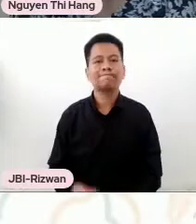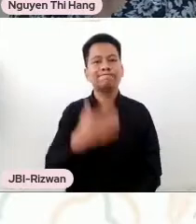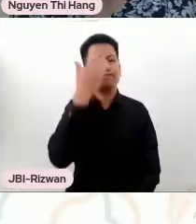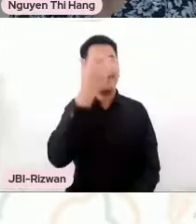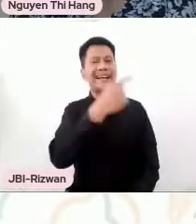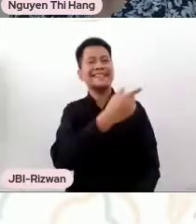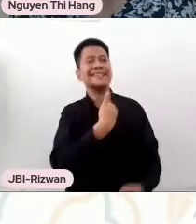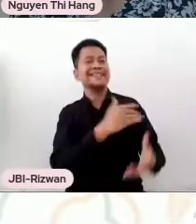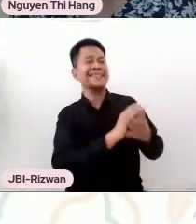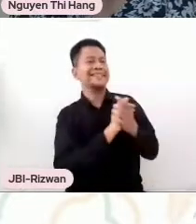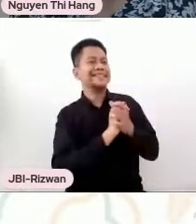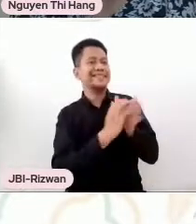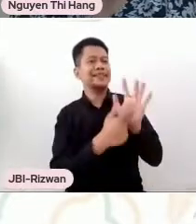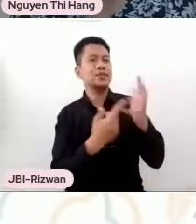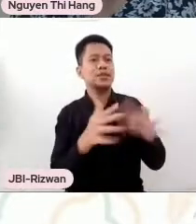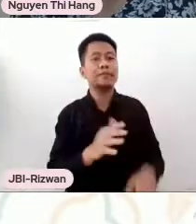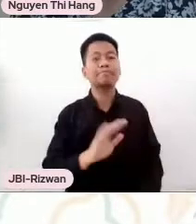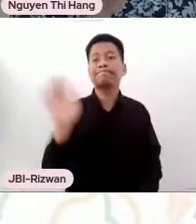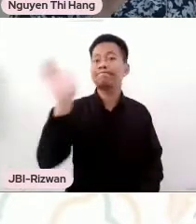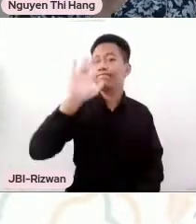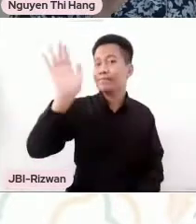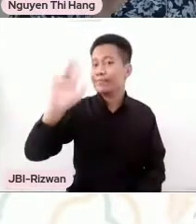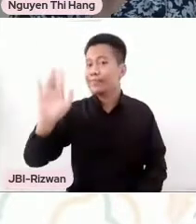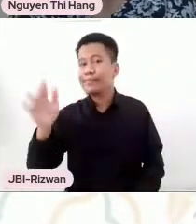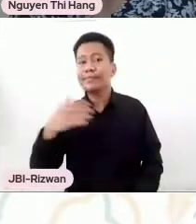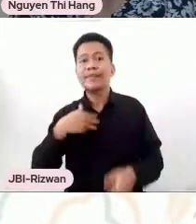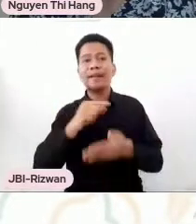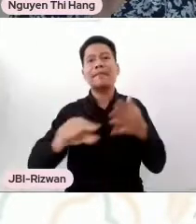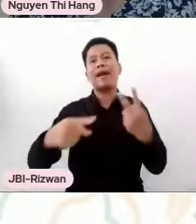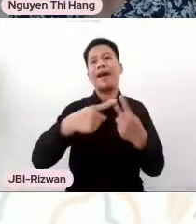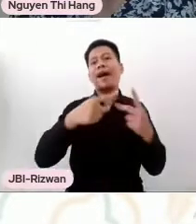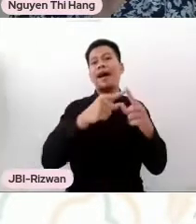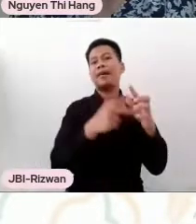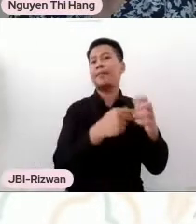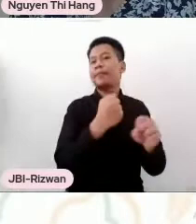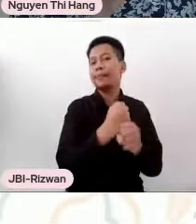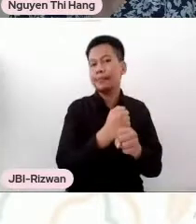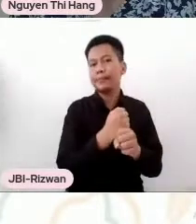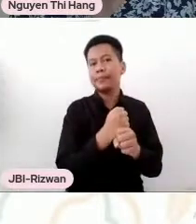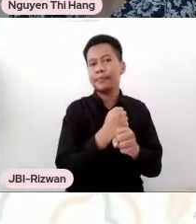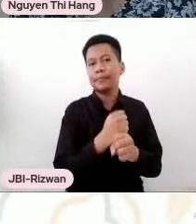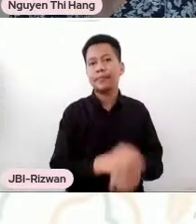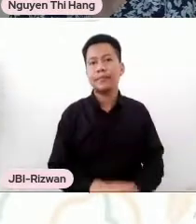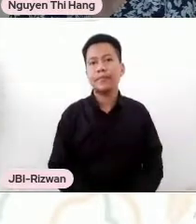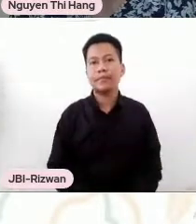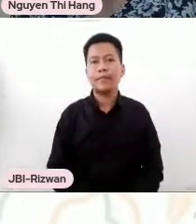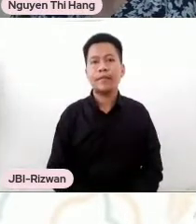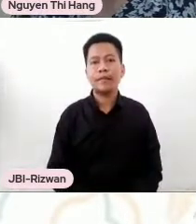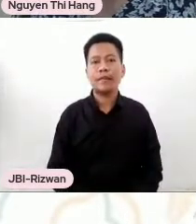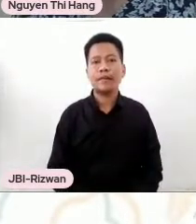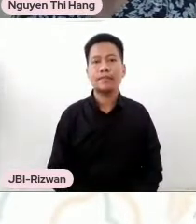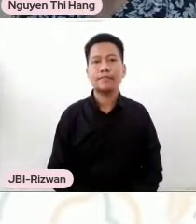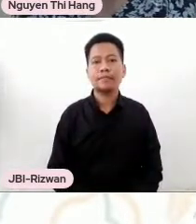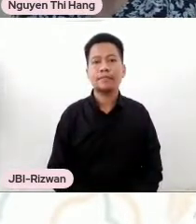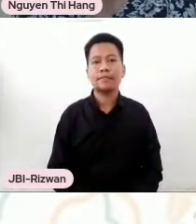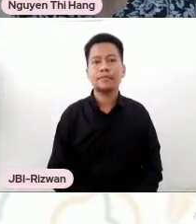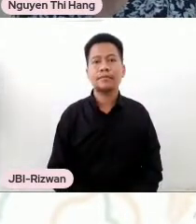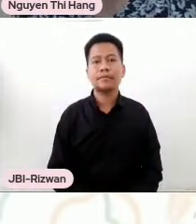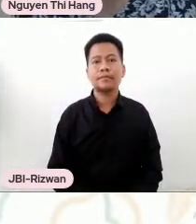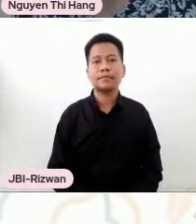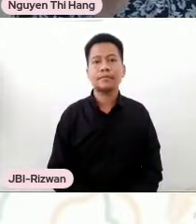Hi everyone, my name is Hang. I work as a researcher in the National Center